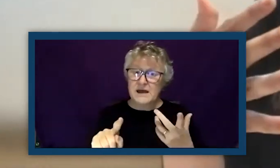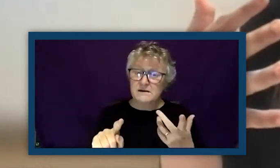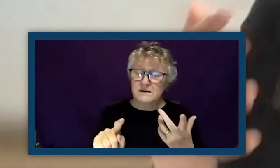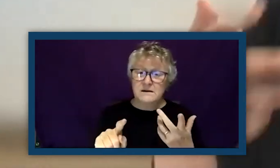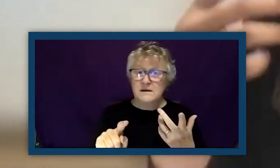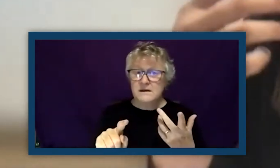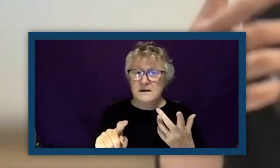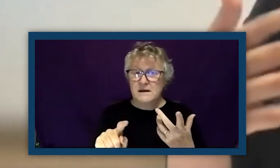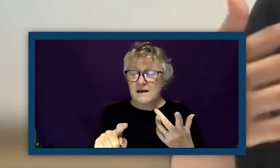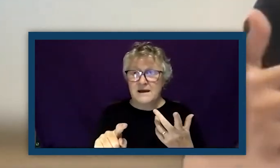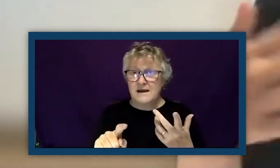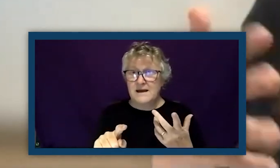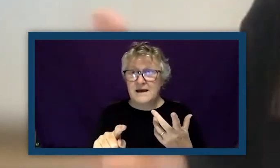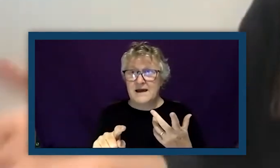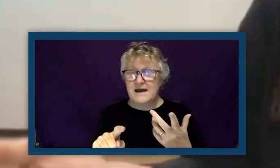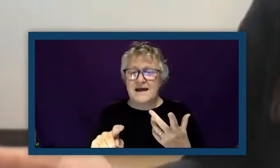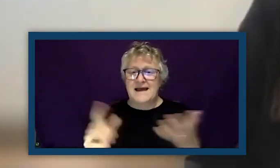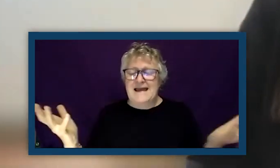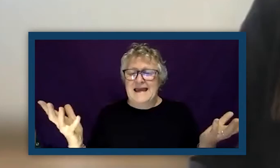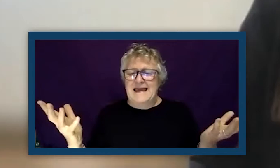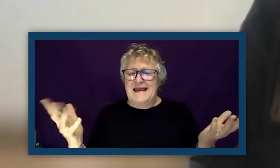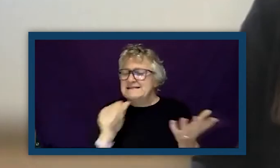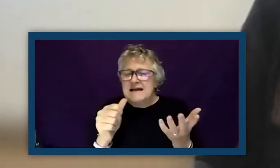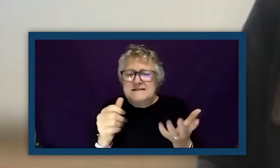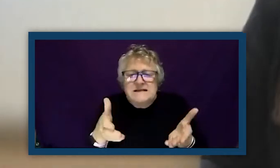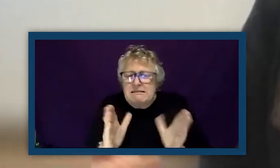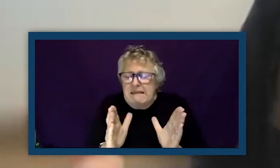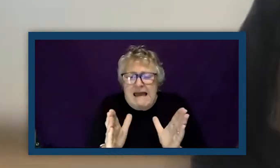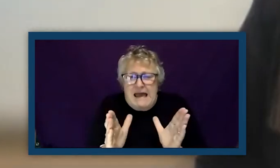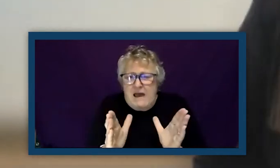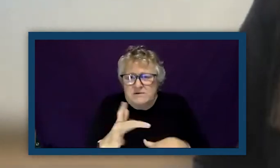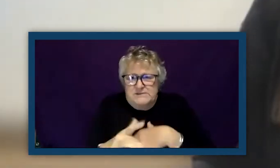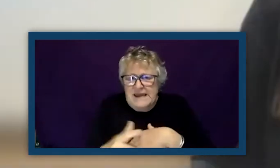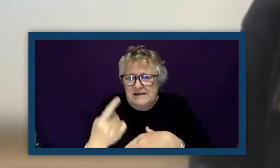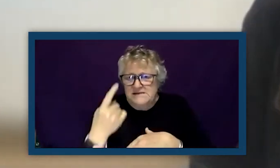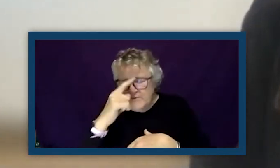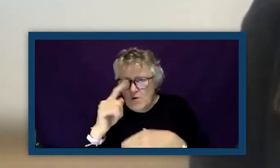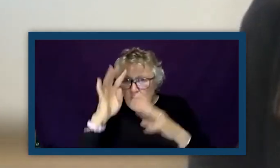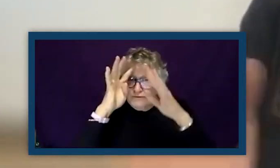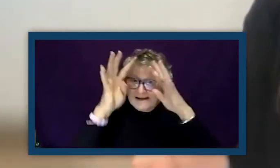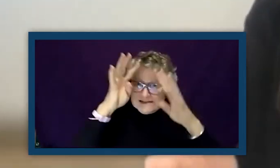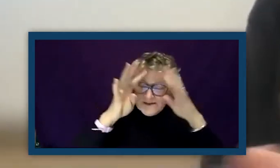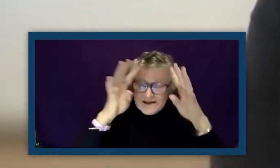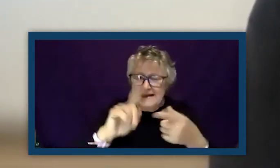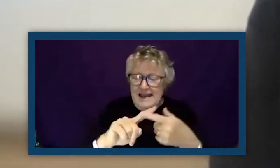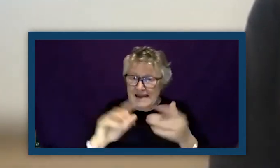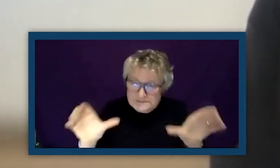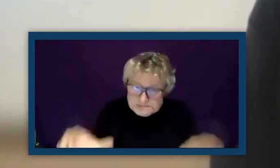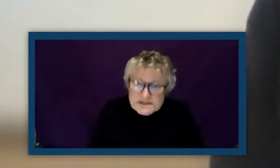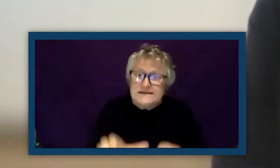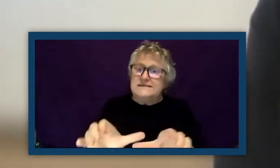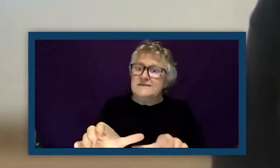way, it doesn't allow space for creativity and for proactivity. So Tony,